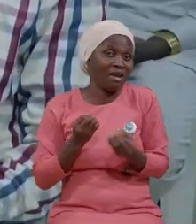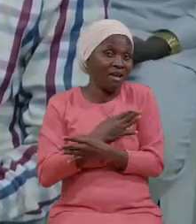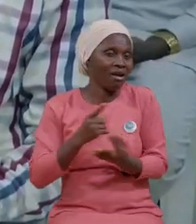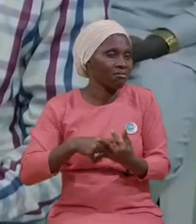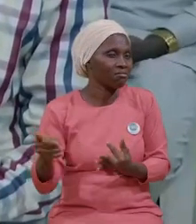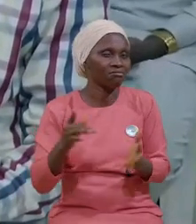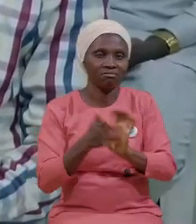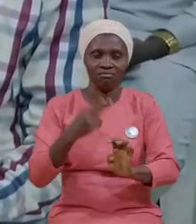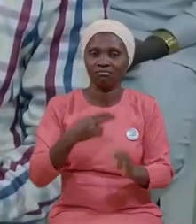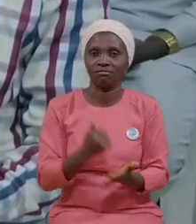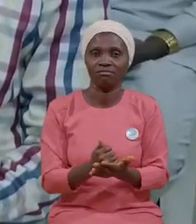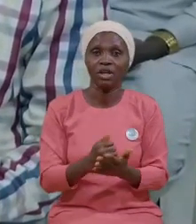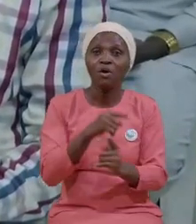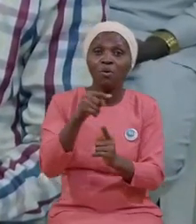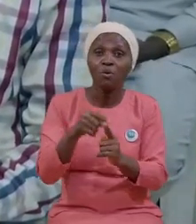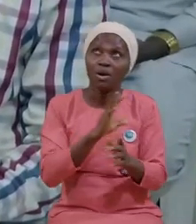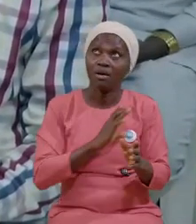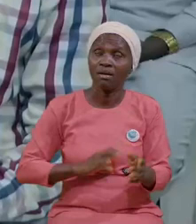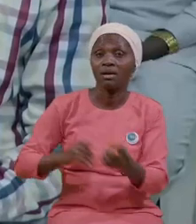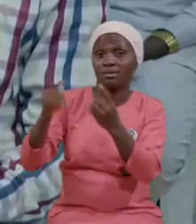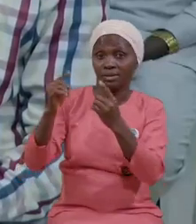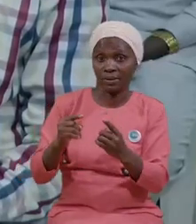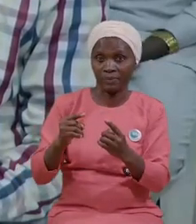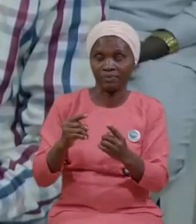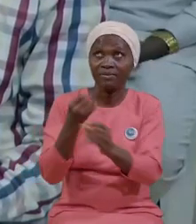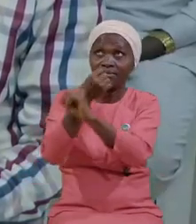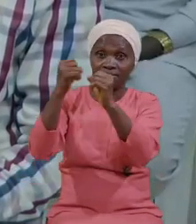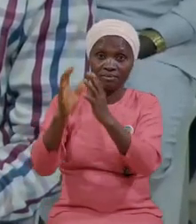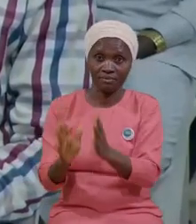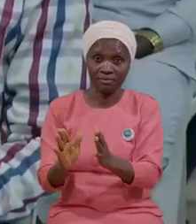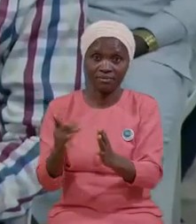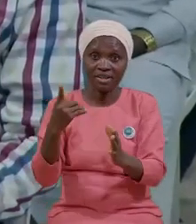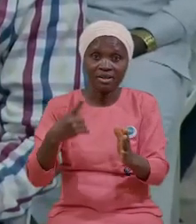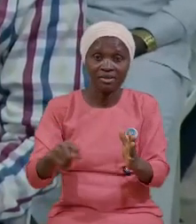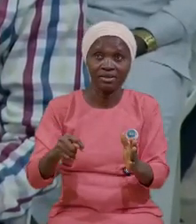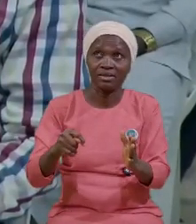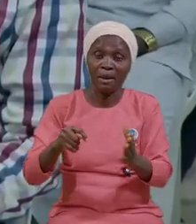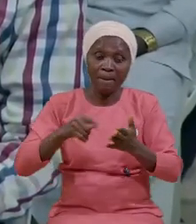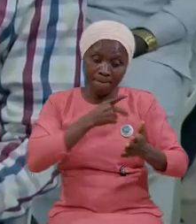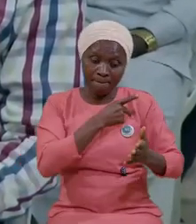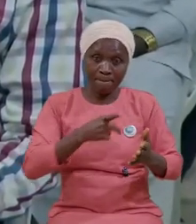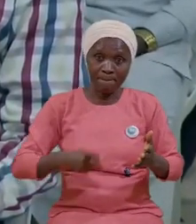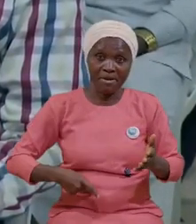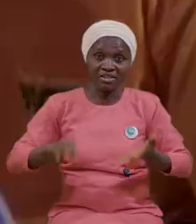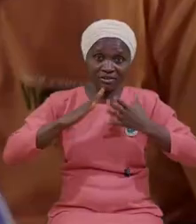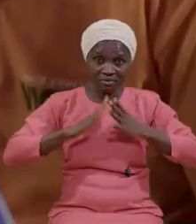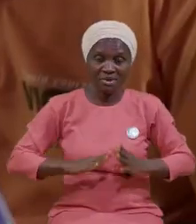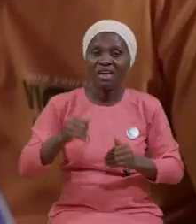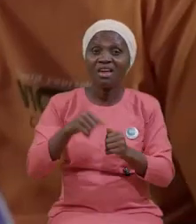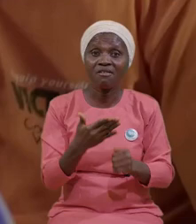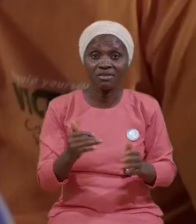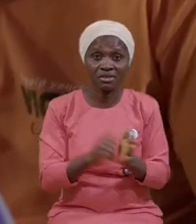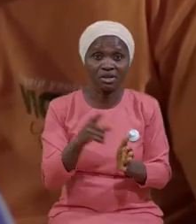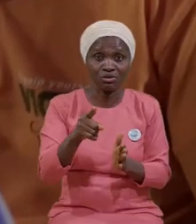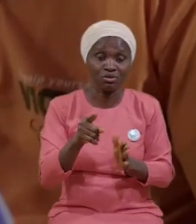When Christ comes, the Savior, the Prince of Peace, everything